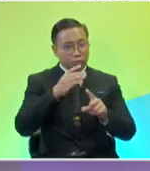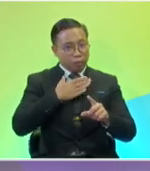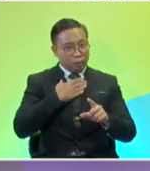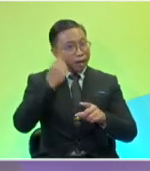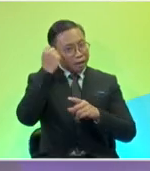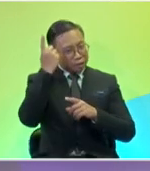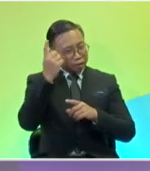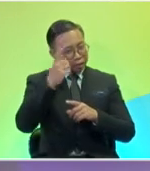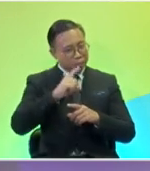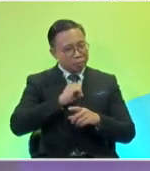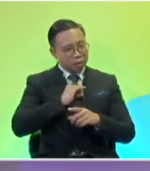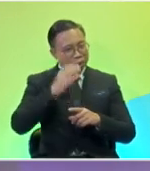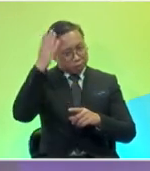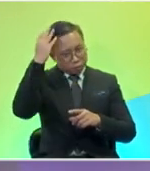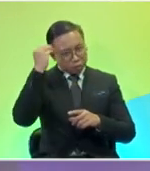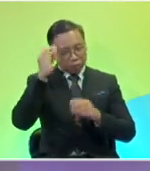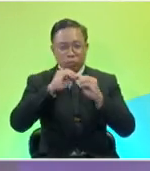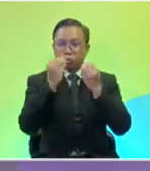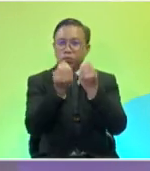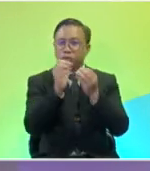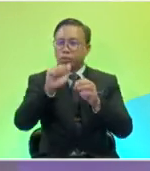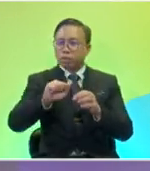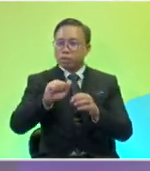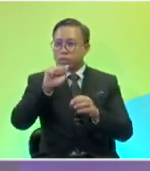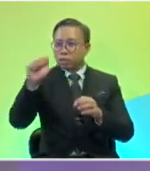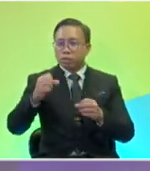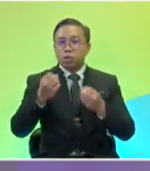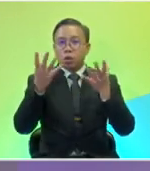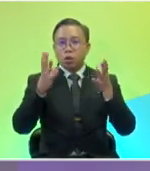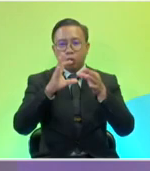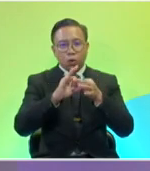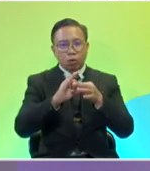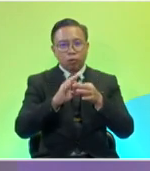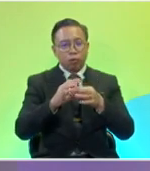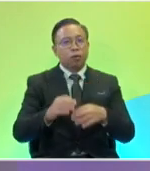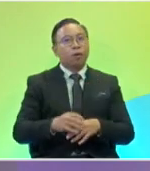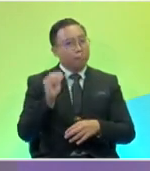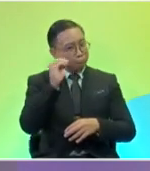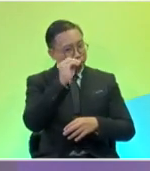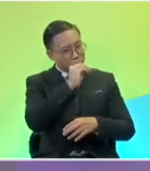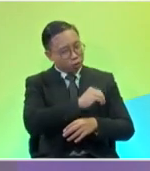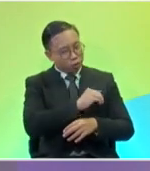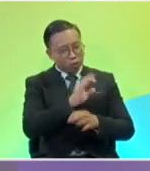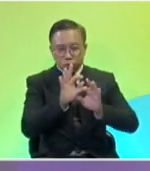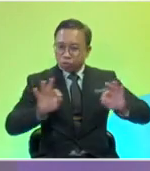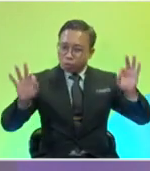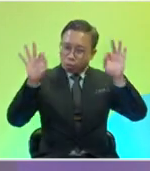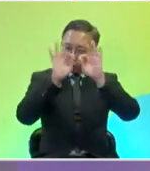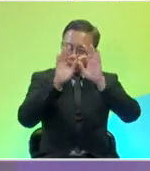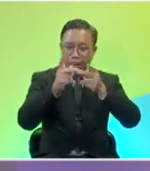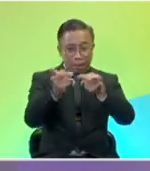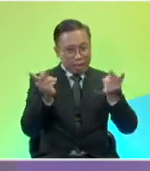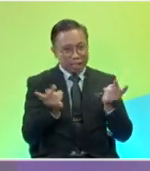my experience, I think museum have a lot of historical items, historical yes. stories,